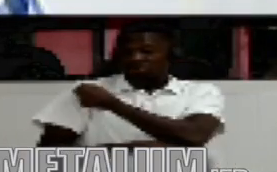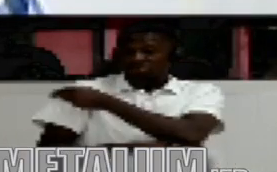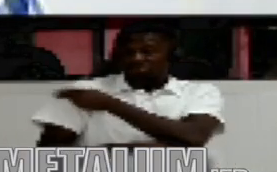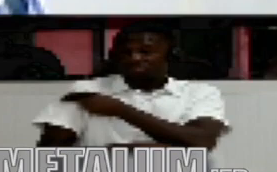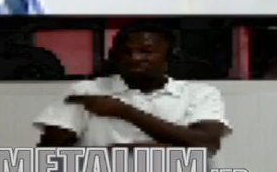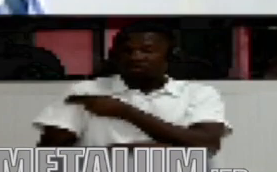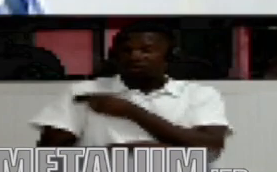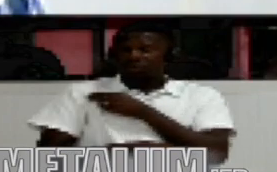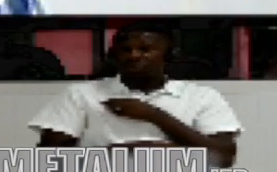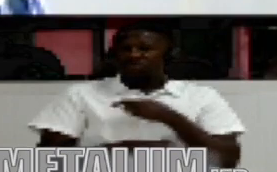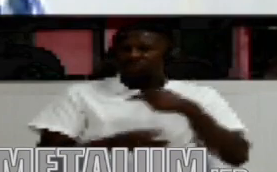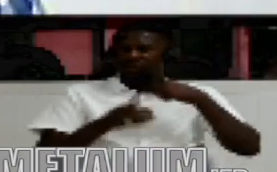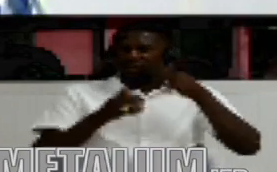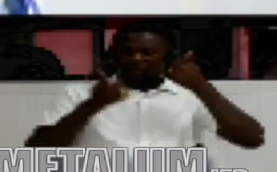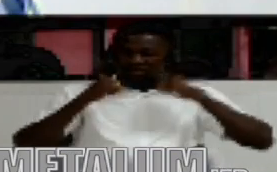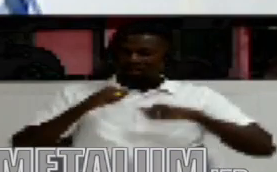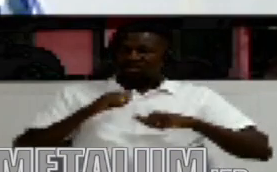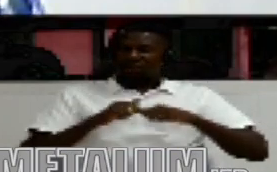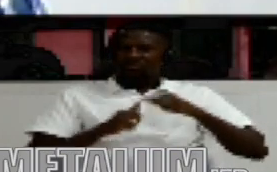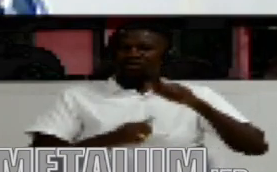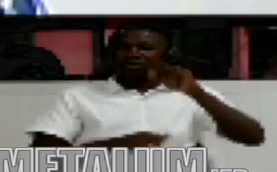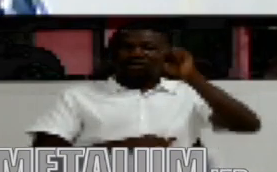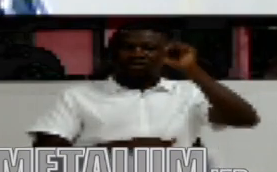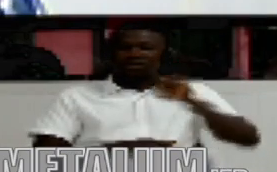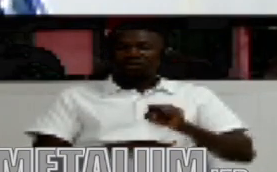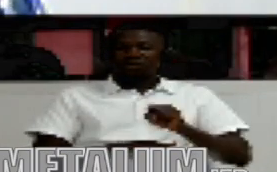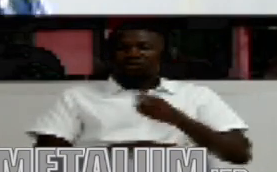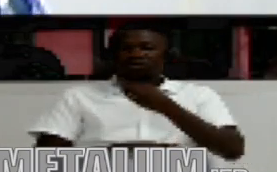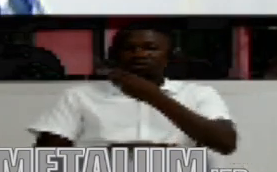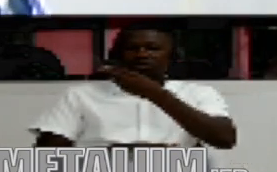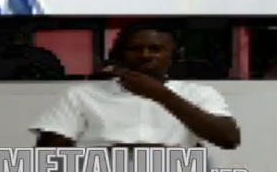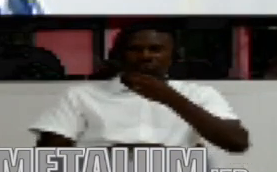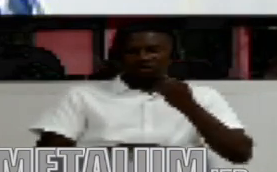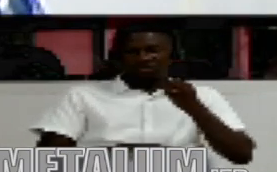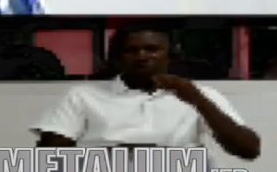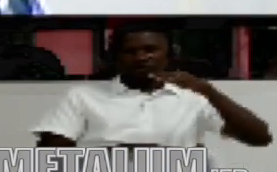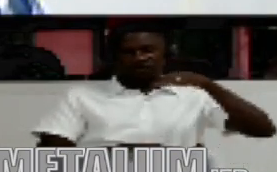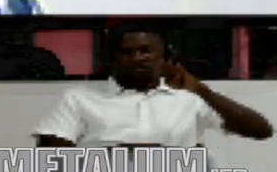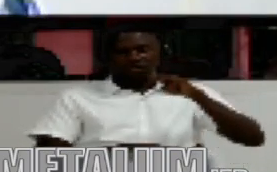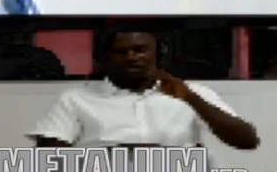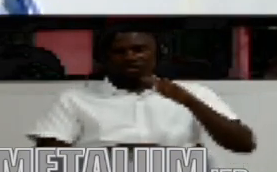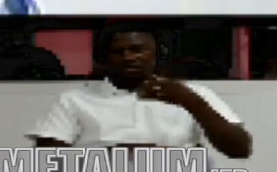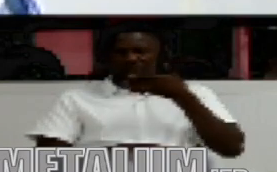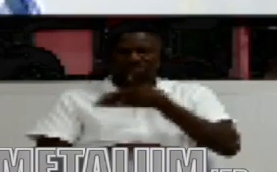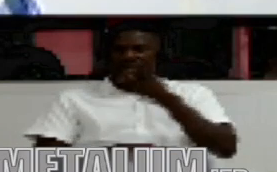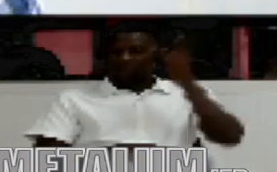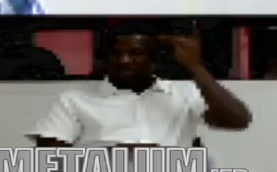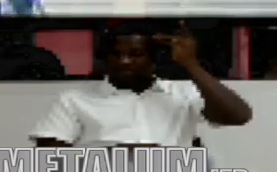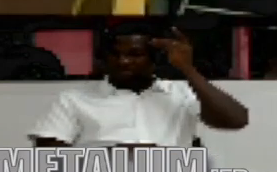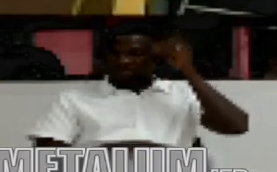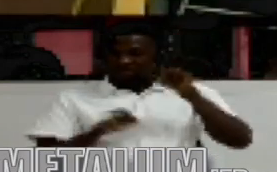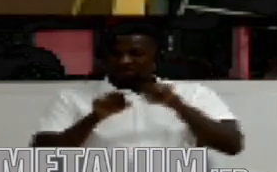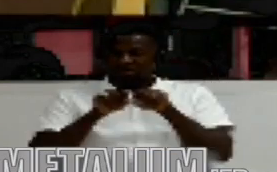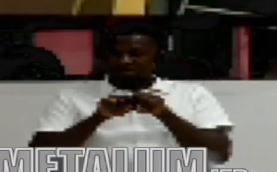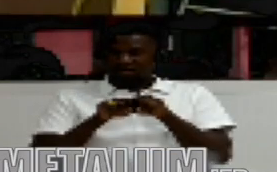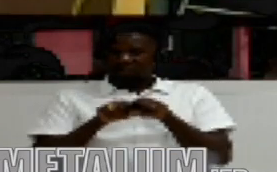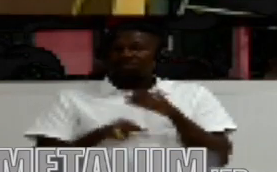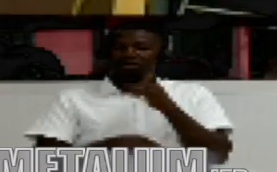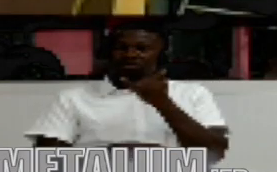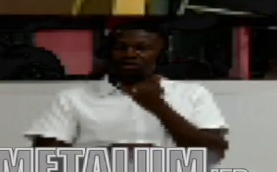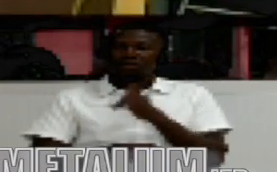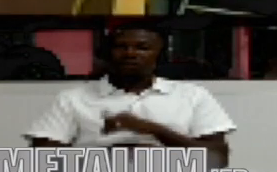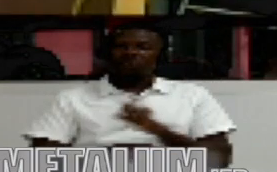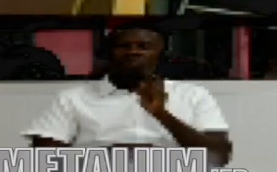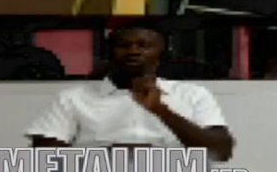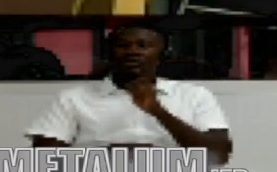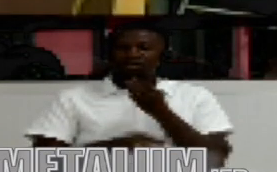was September 4, 2014. And this is in Dakar, Senegal? Yeah, it's in Dakar, Senegal. Okay, and what is the report about?